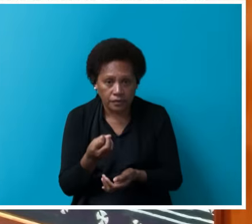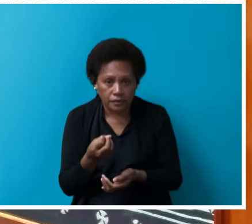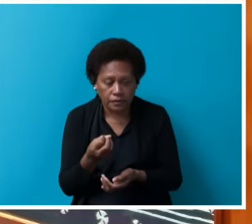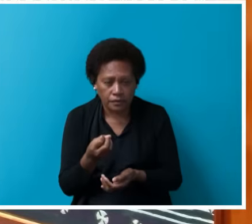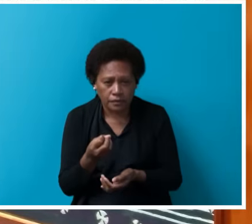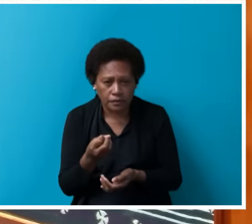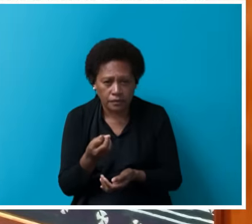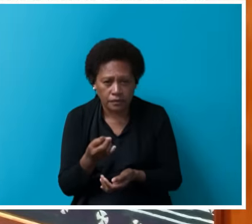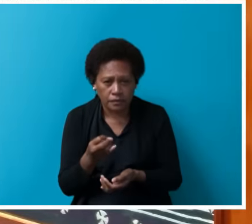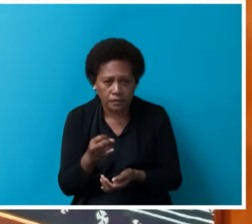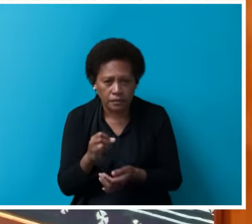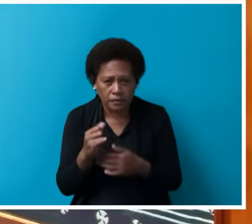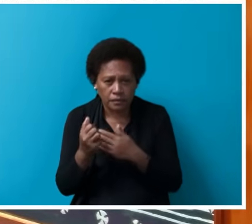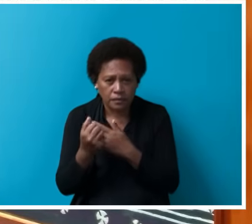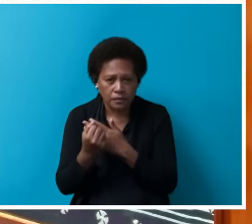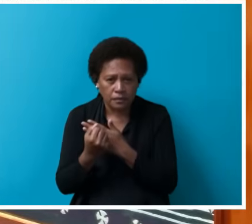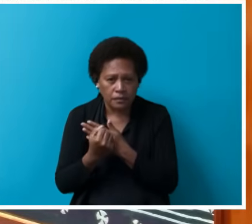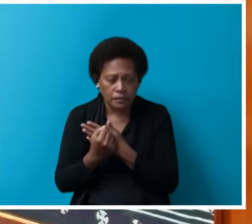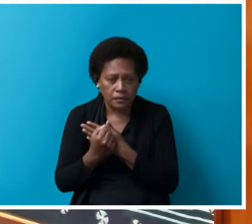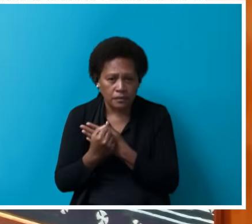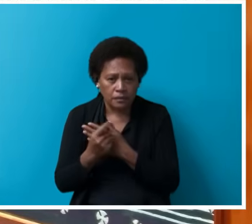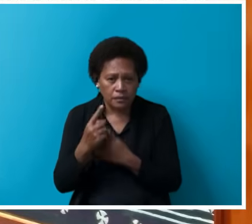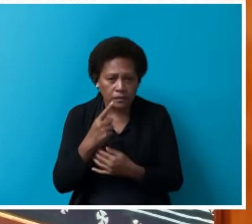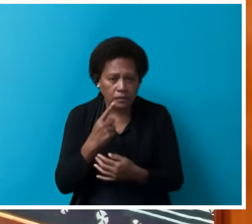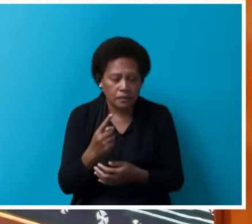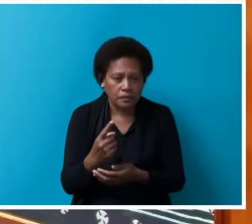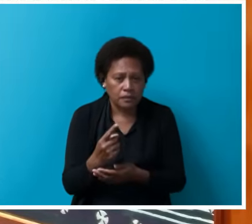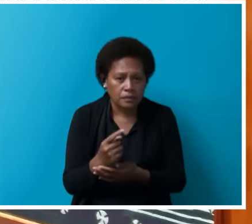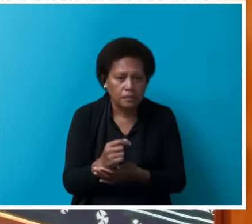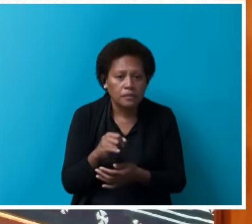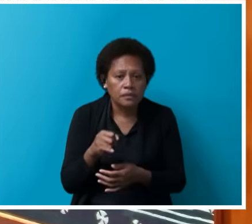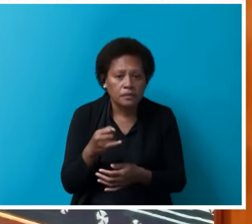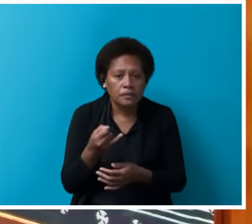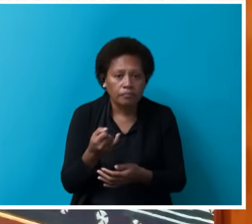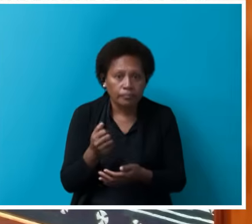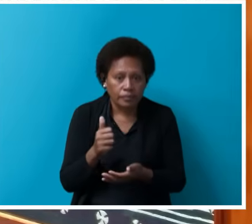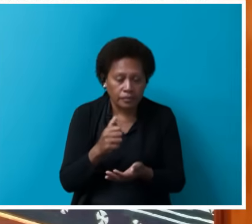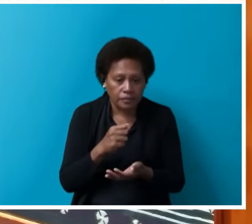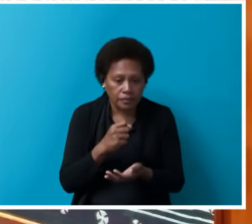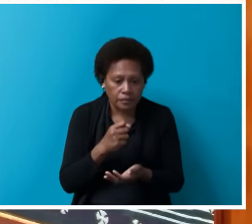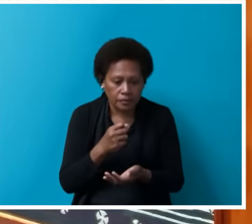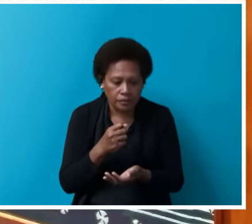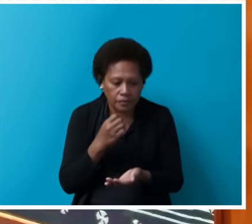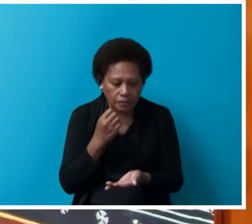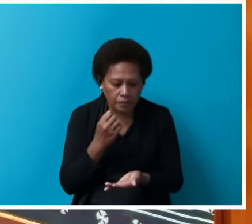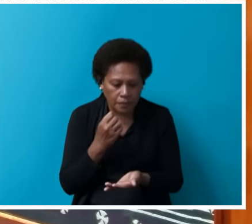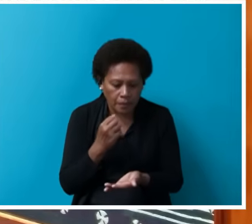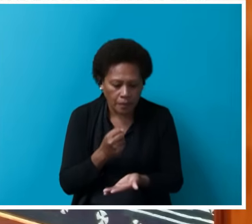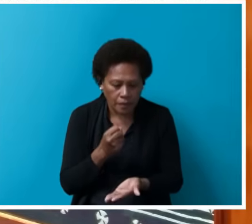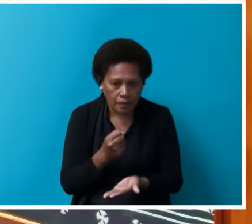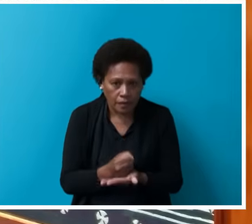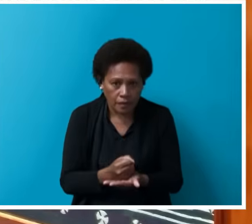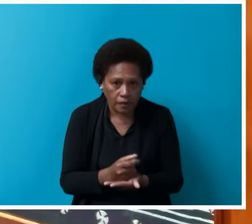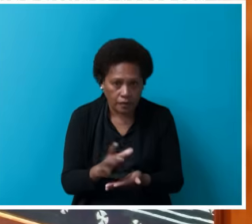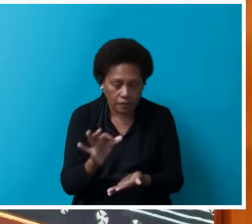same vein, I am saying that if in fact it is proven not true and you have quoted from